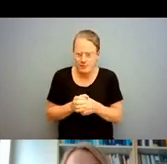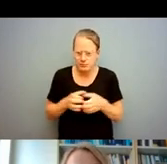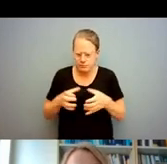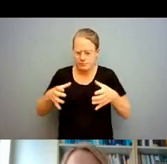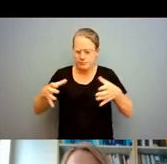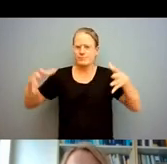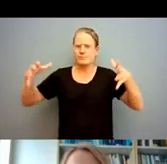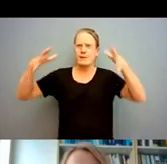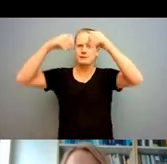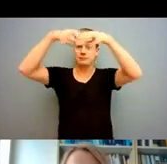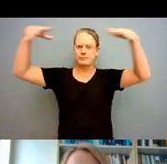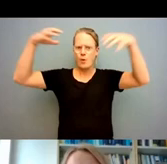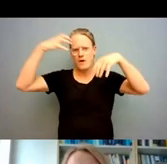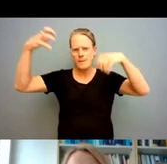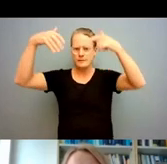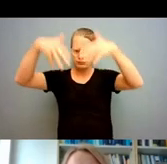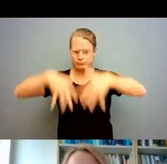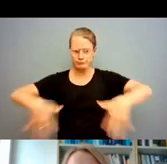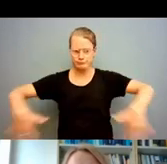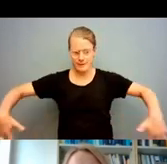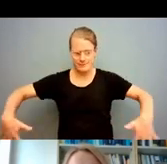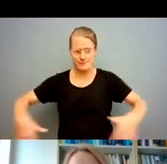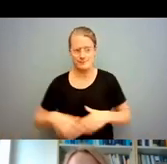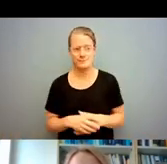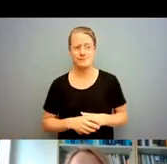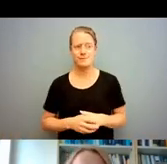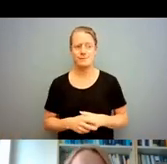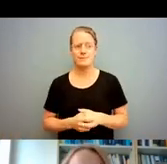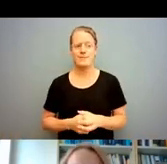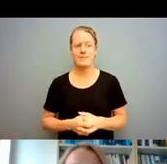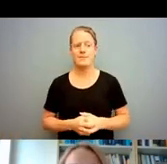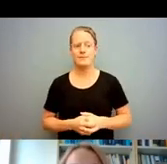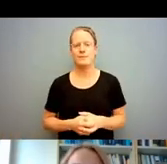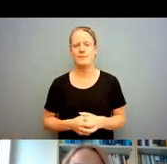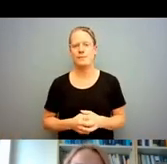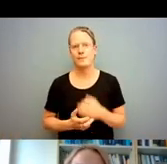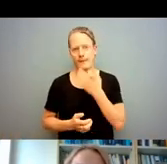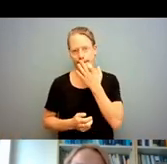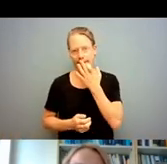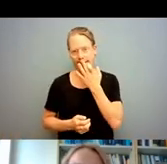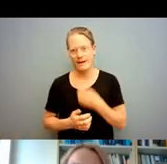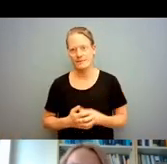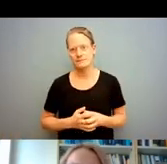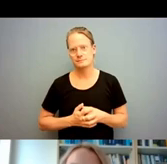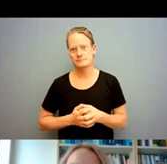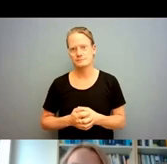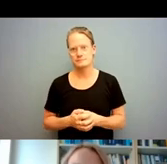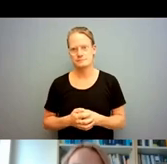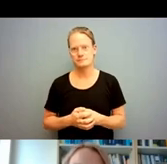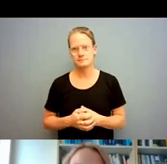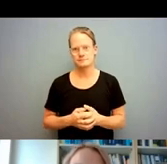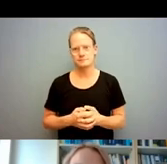Say a few words about how a declaration is being implemented internationally.